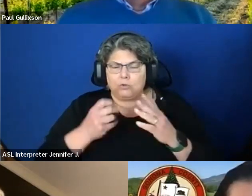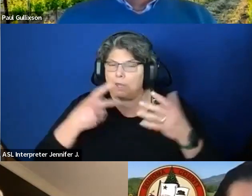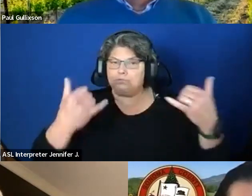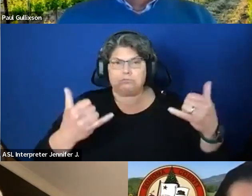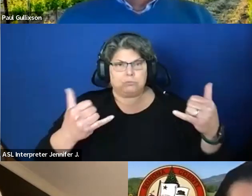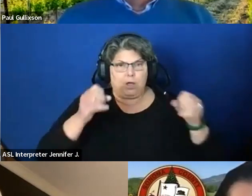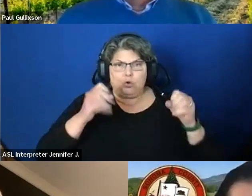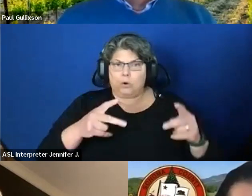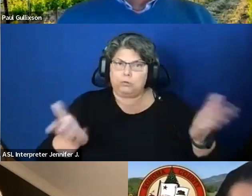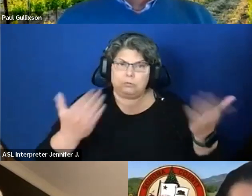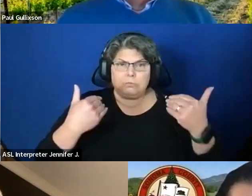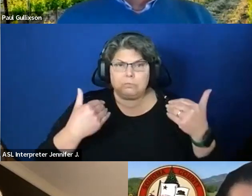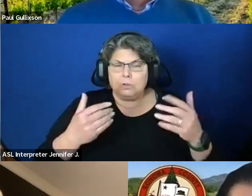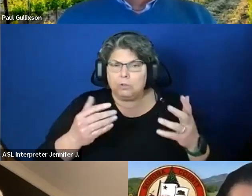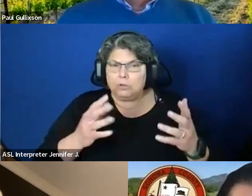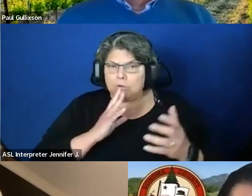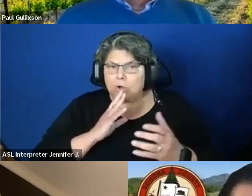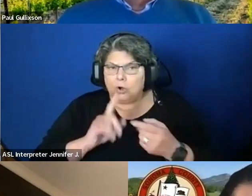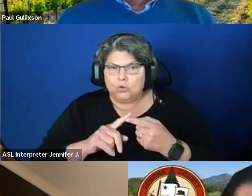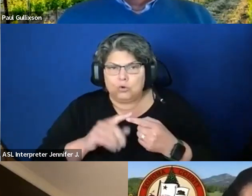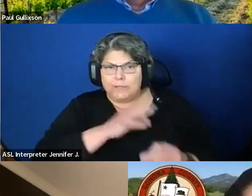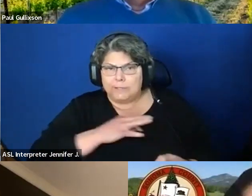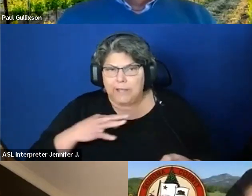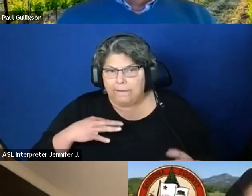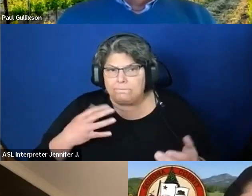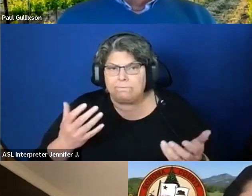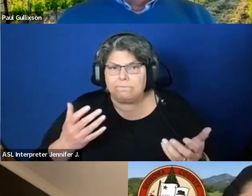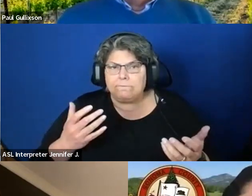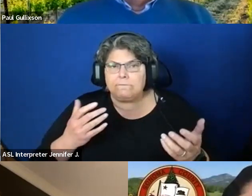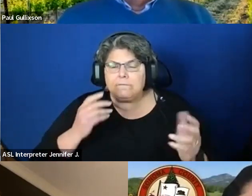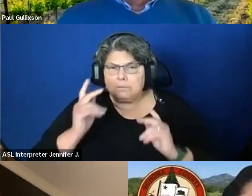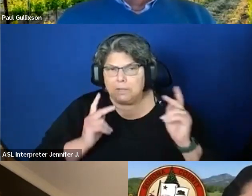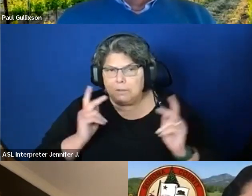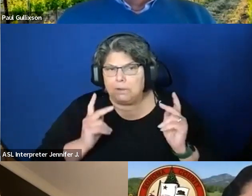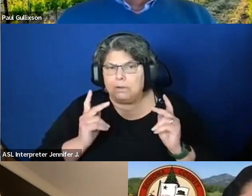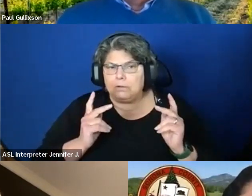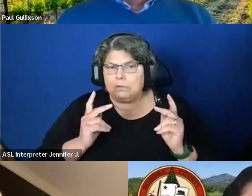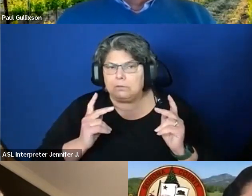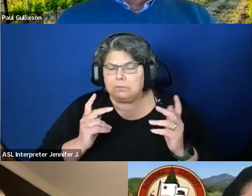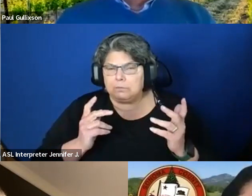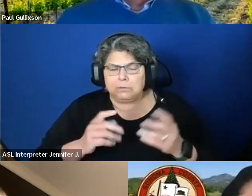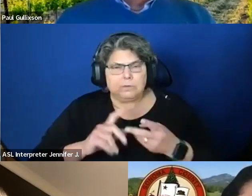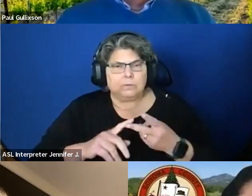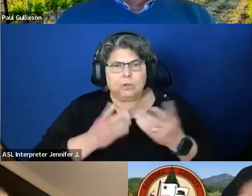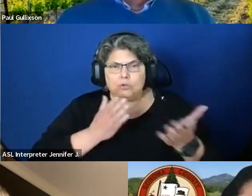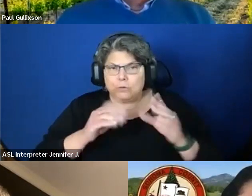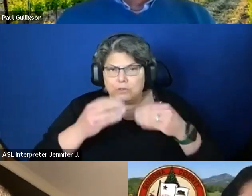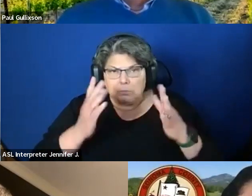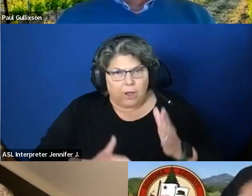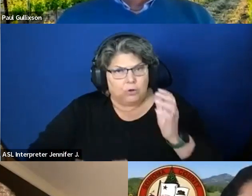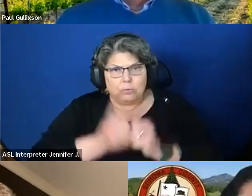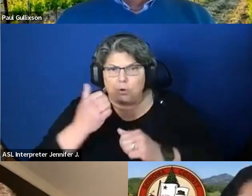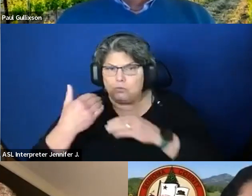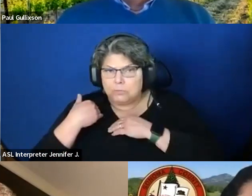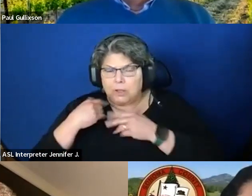to talk to the staff person most responsible, the service provider most responsible,